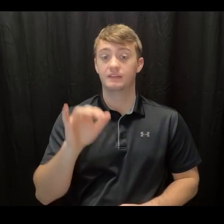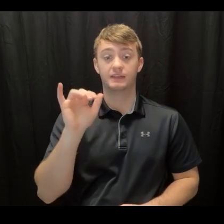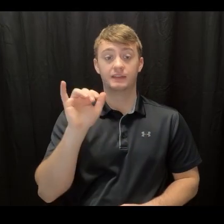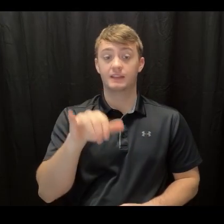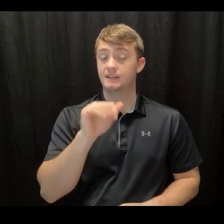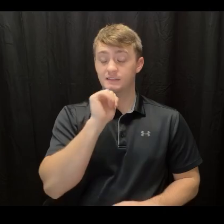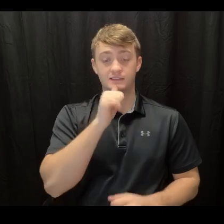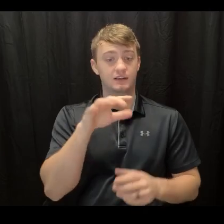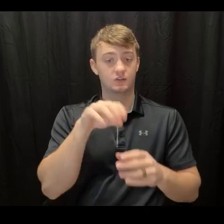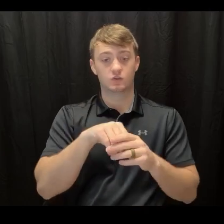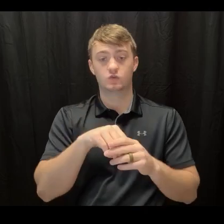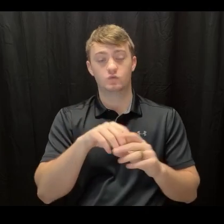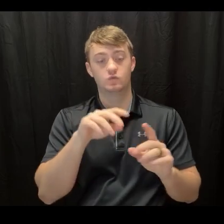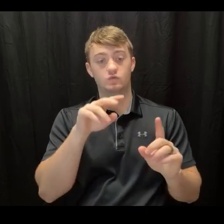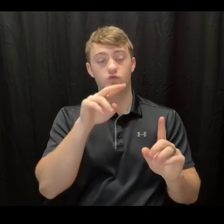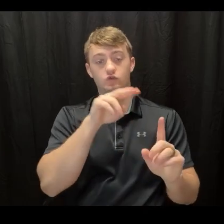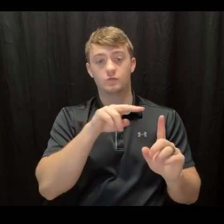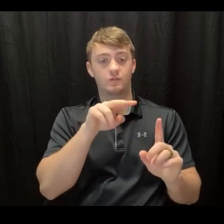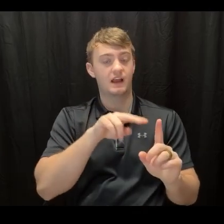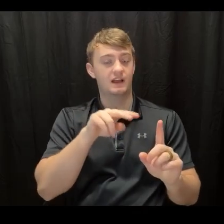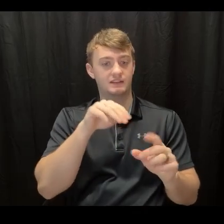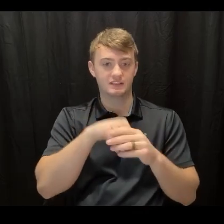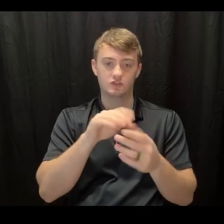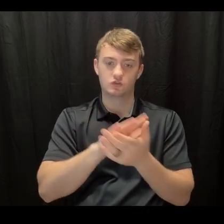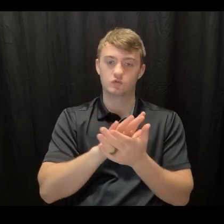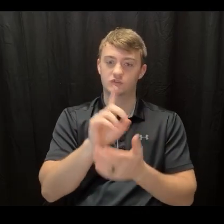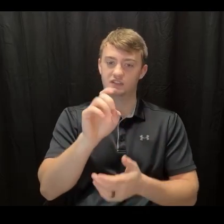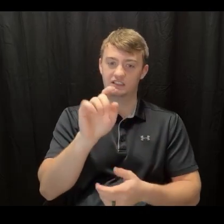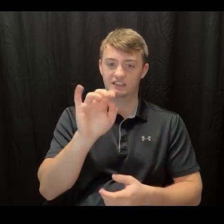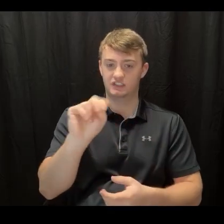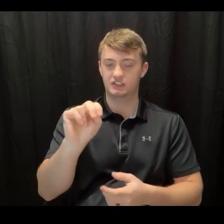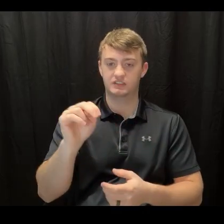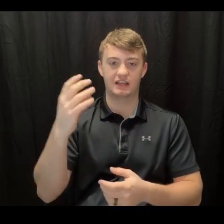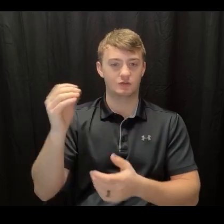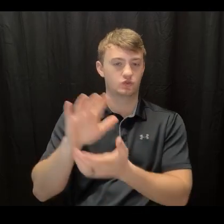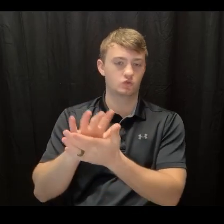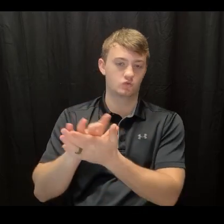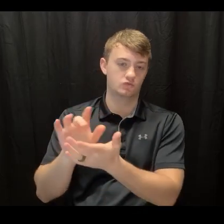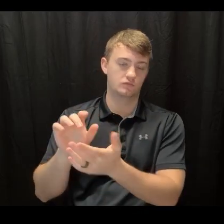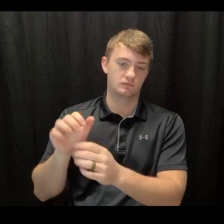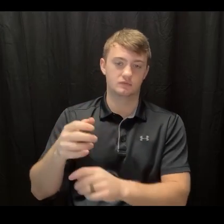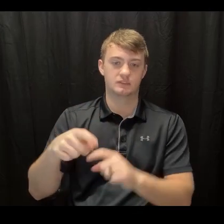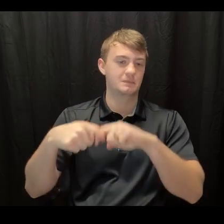This does not include supervised in-school detentions or out-of-school suspensions.